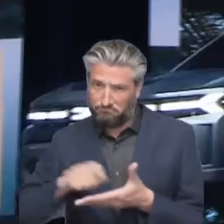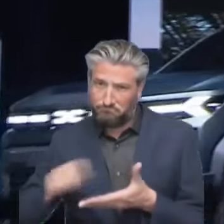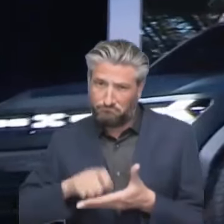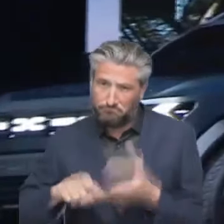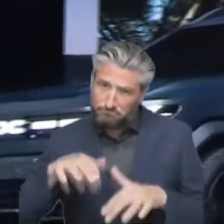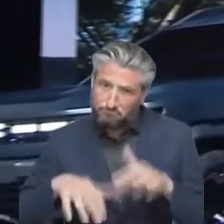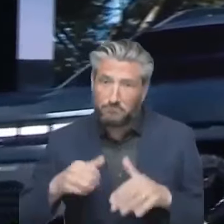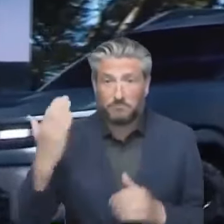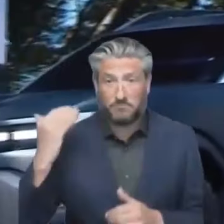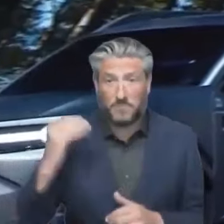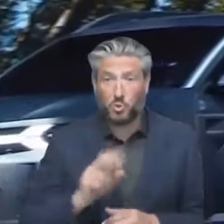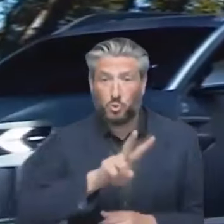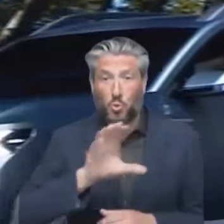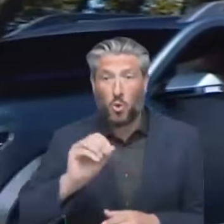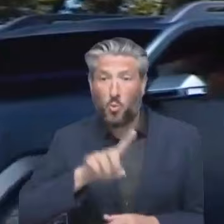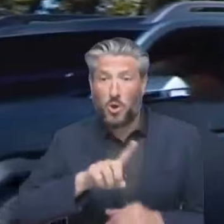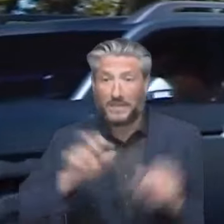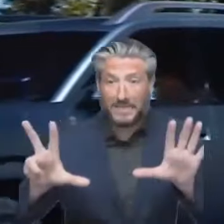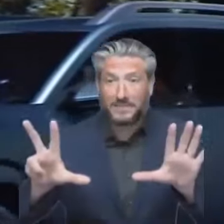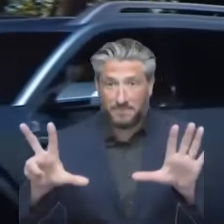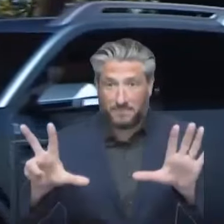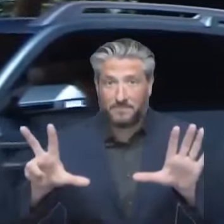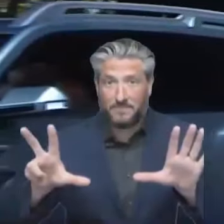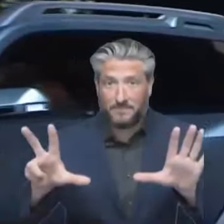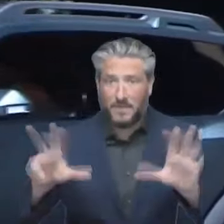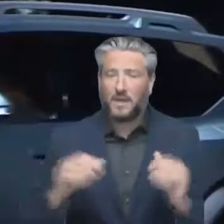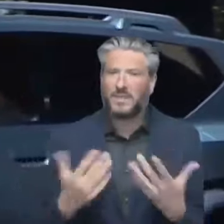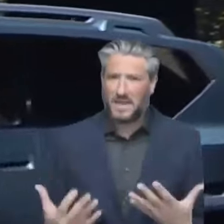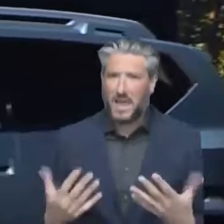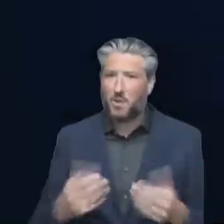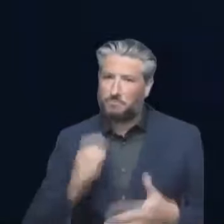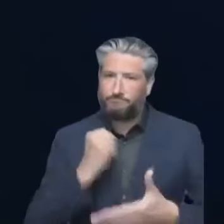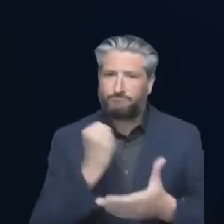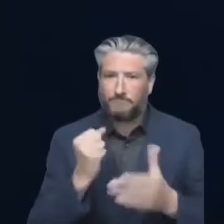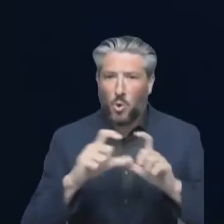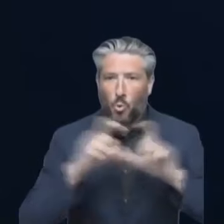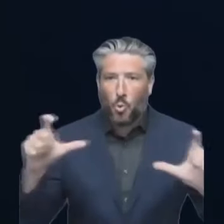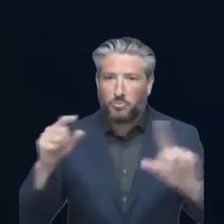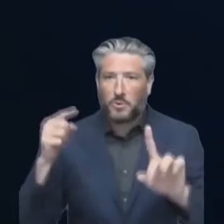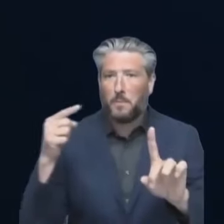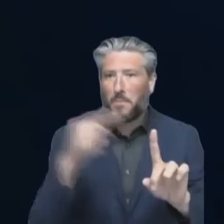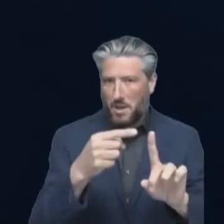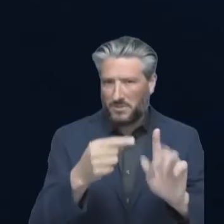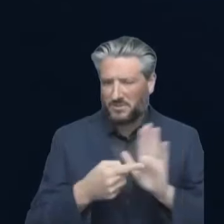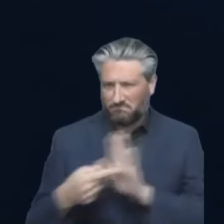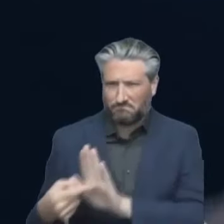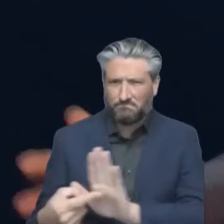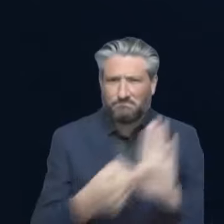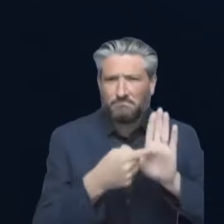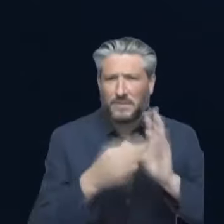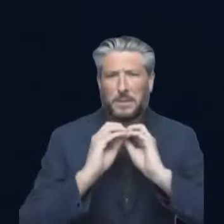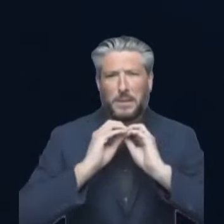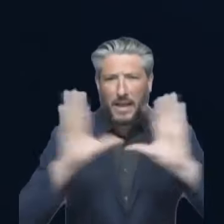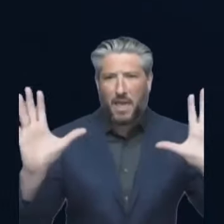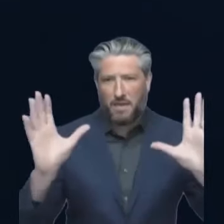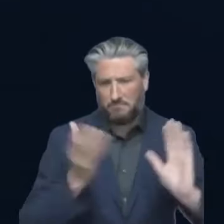of corporate purpose, which was taken up by the PACT law in France. It proposed especially that the corporate purpose should define